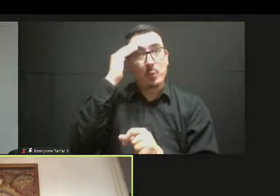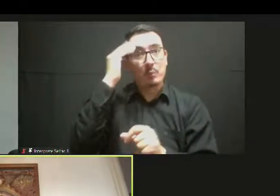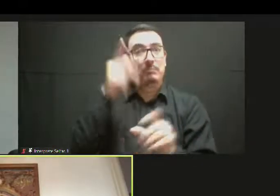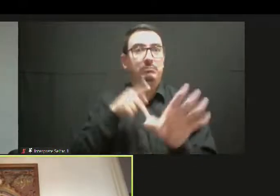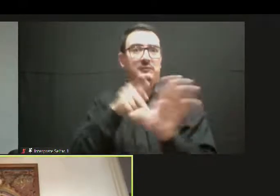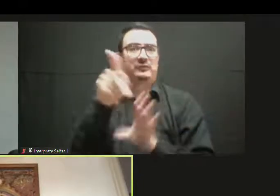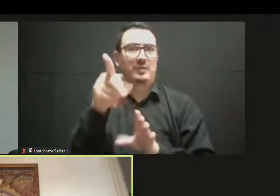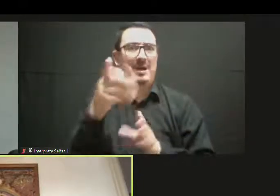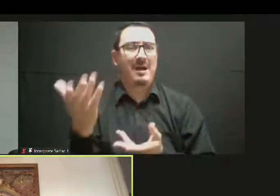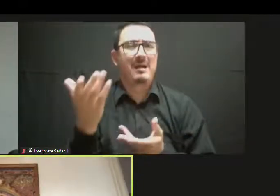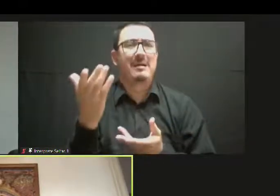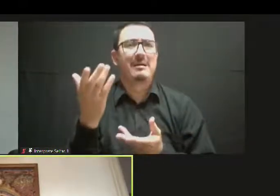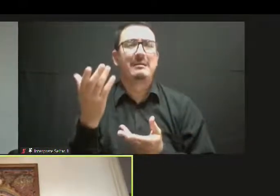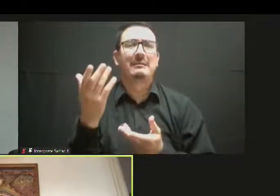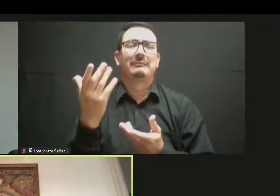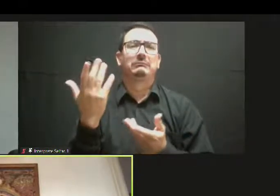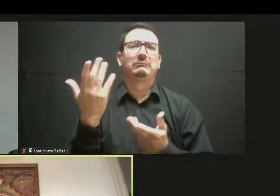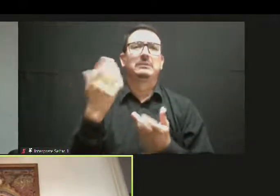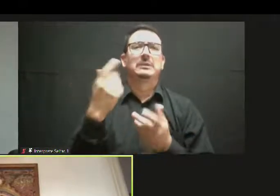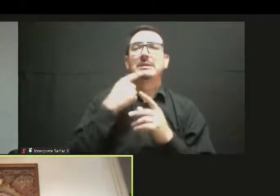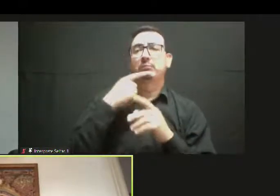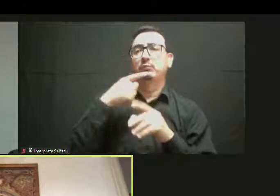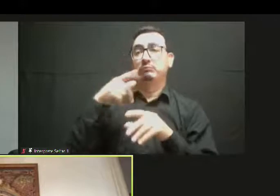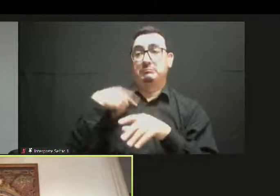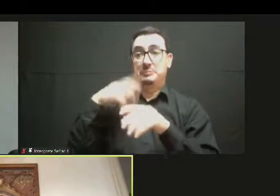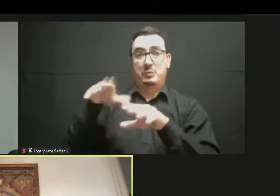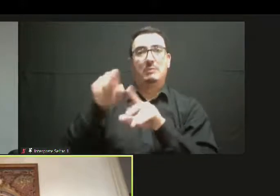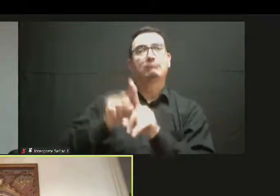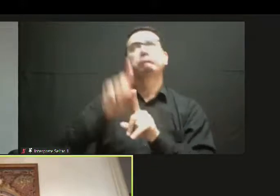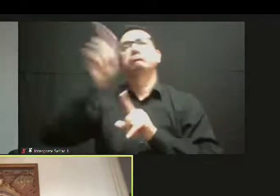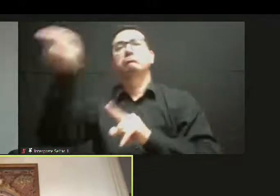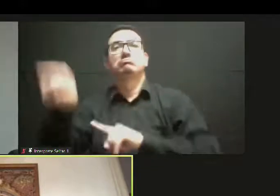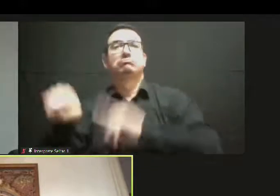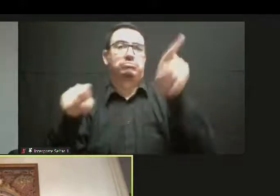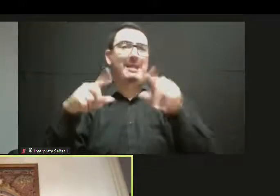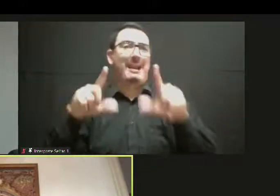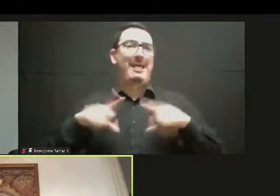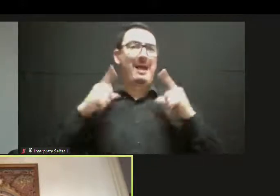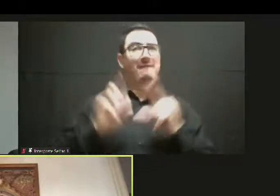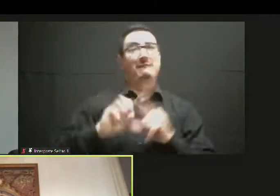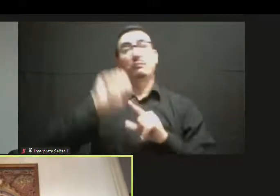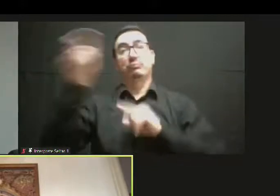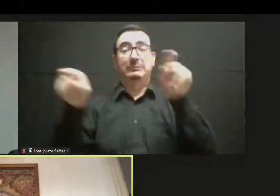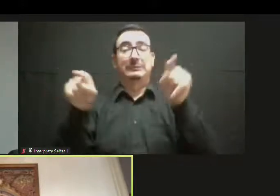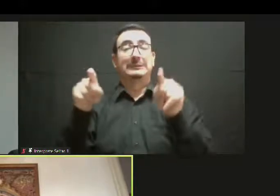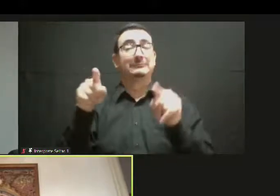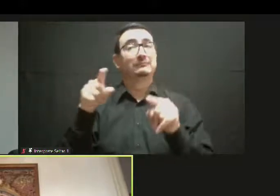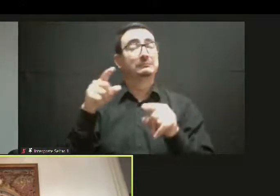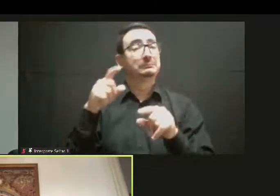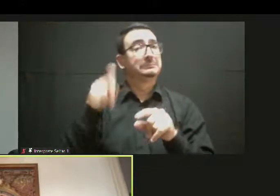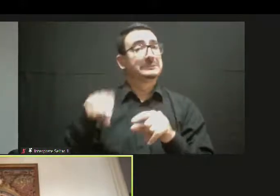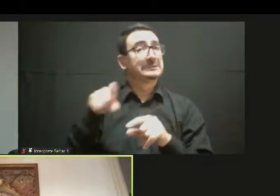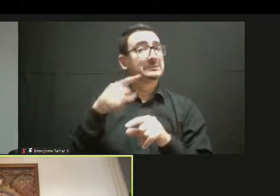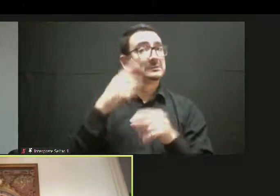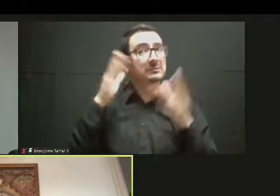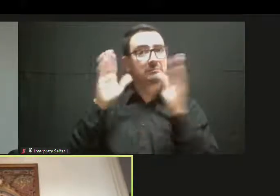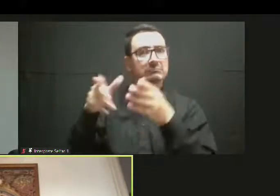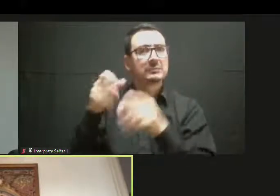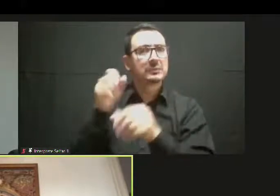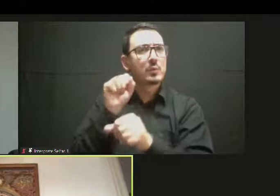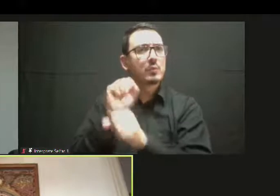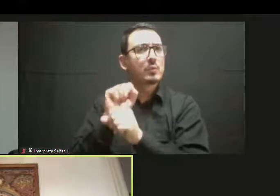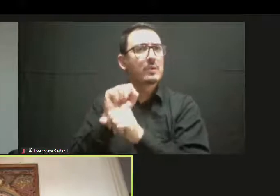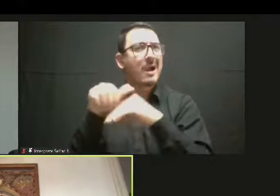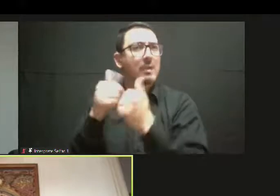area. And I think countries are, in both the North-South and the South-South context, a bit wary about making